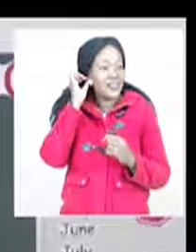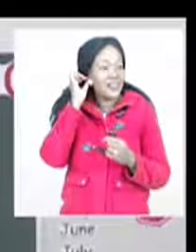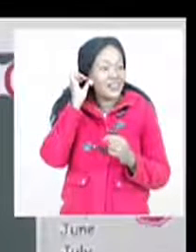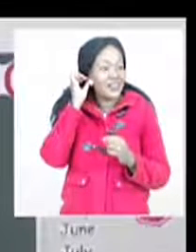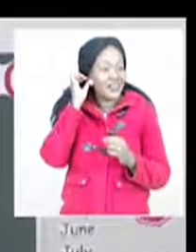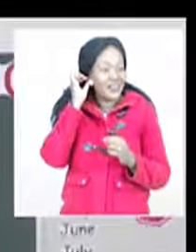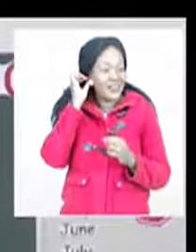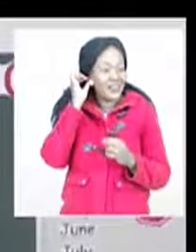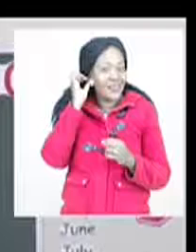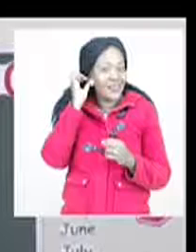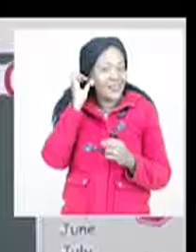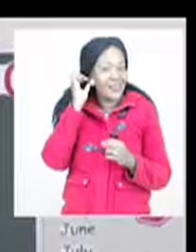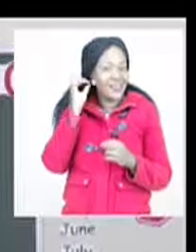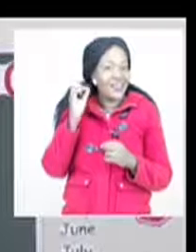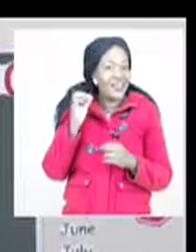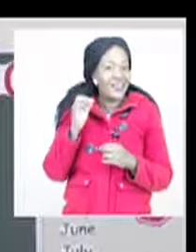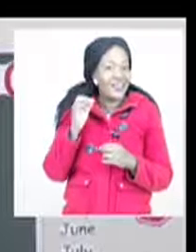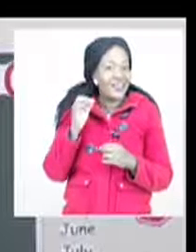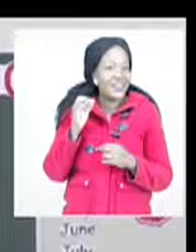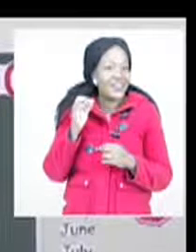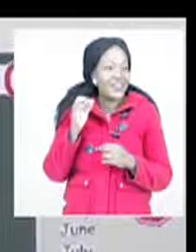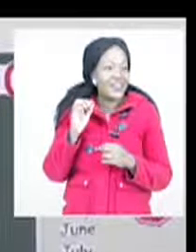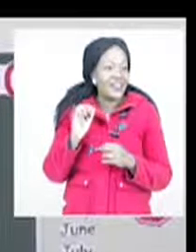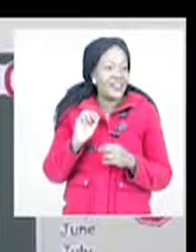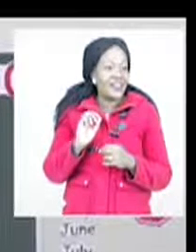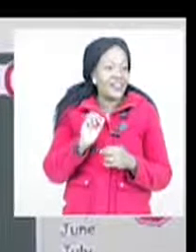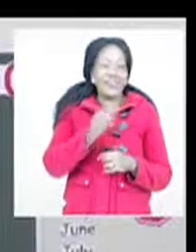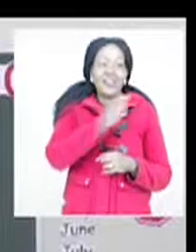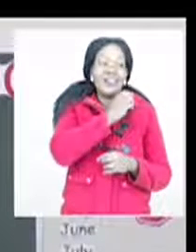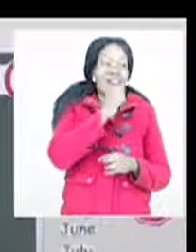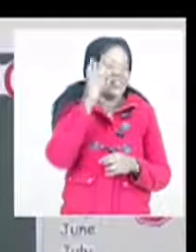says, touch your right ear.